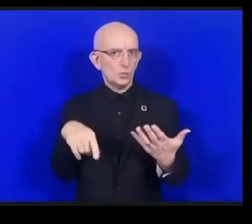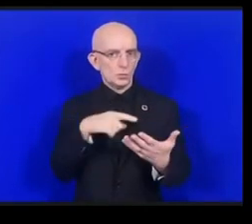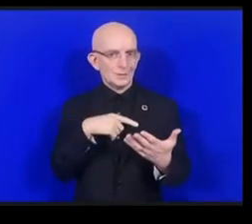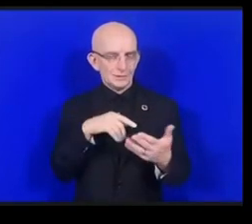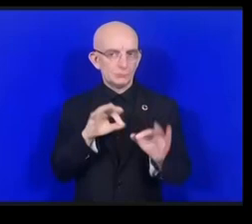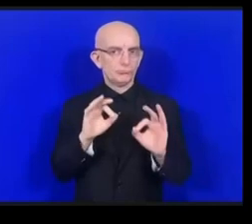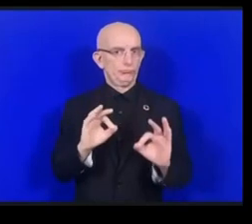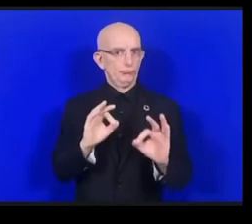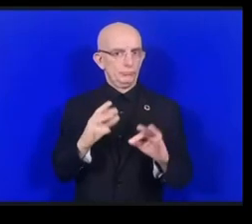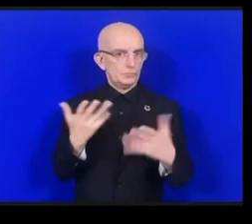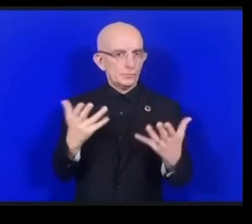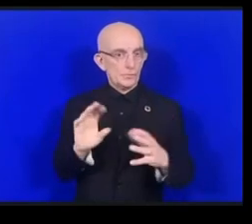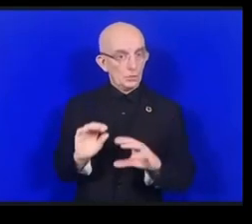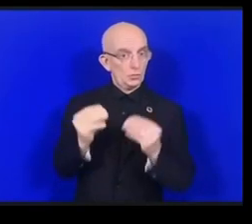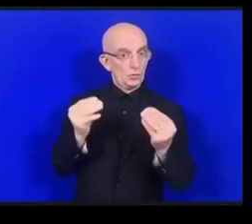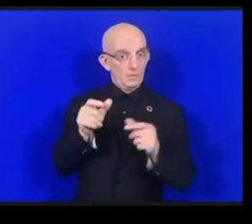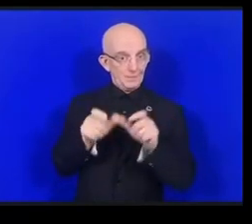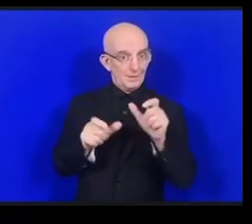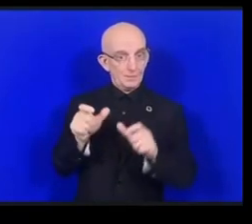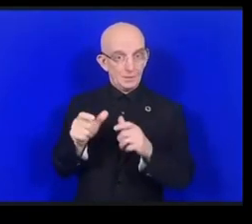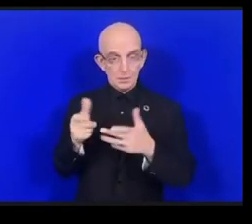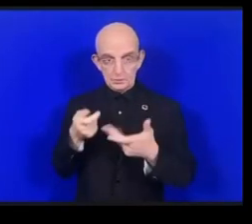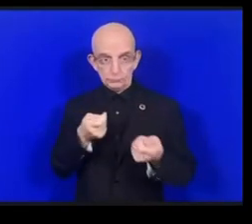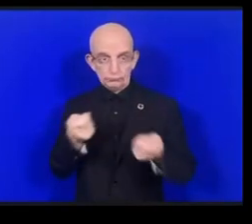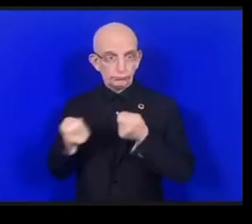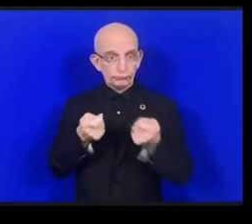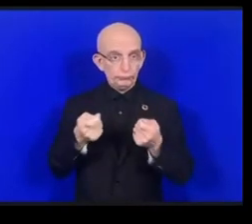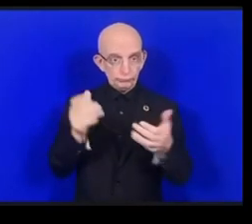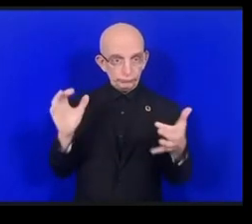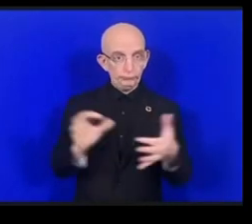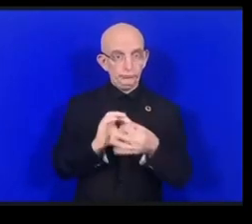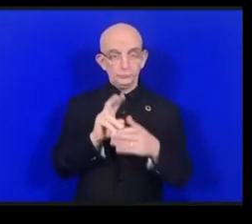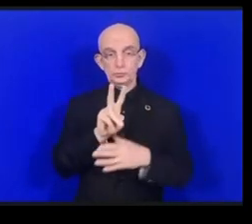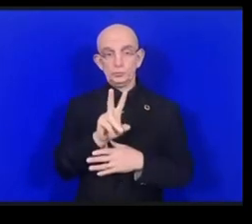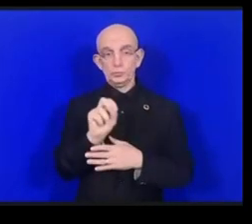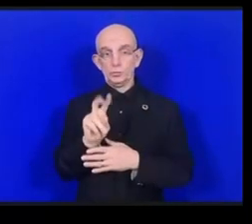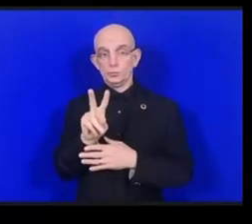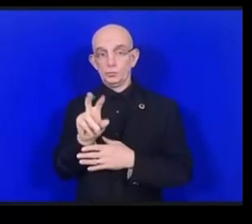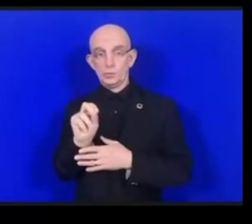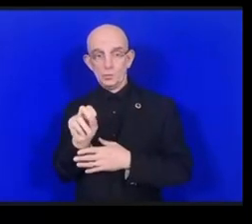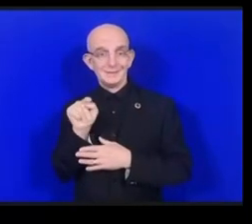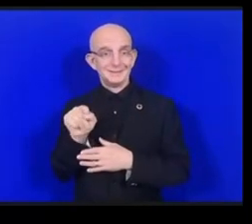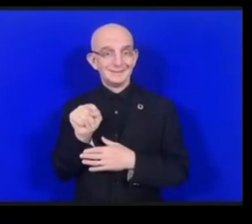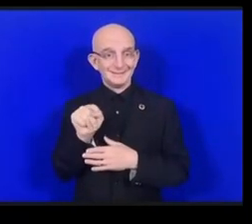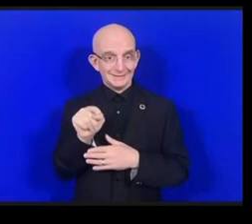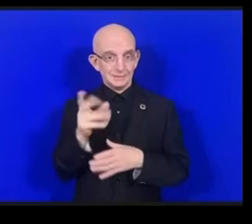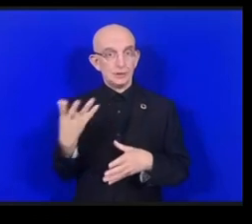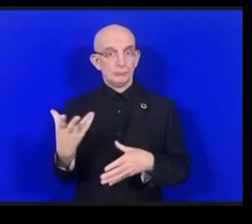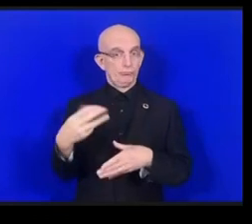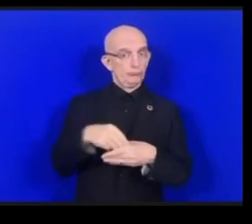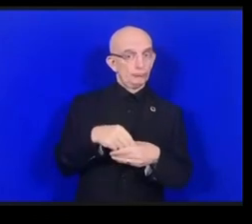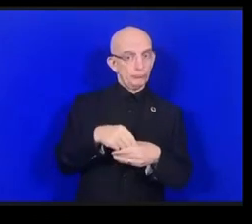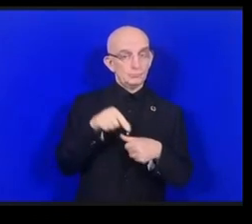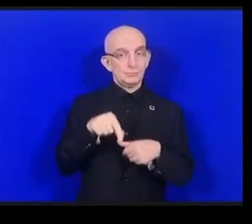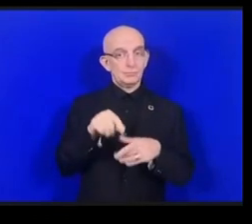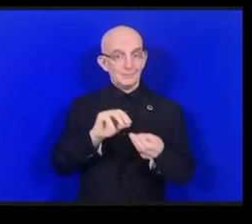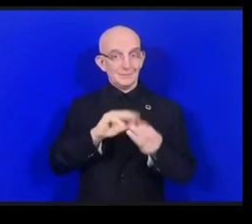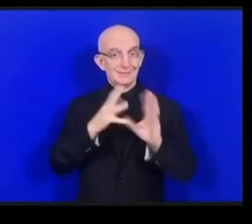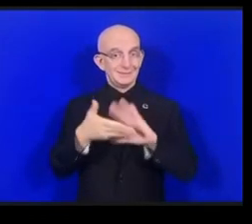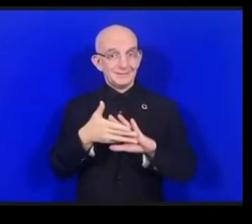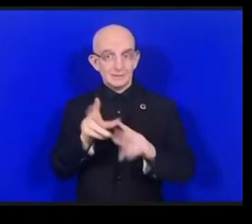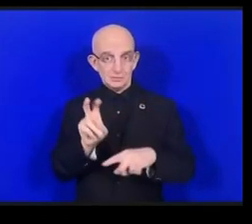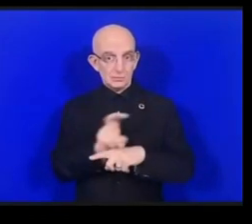engage at the internet governor for 2022 and also uh this year we have been